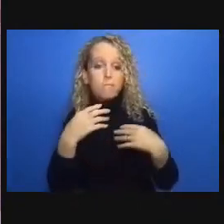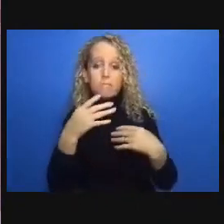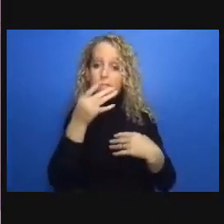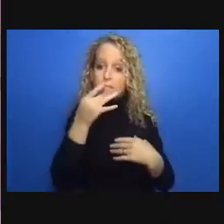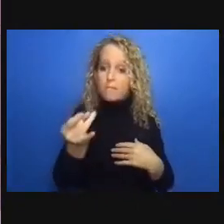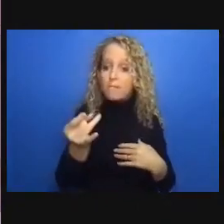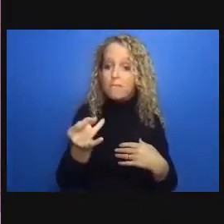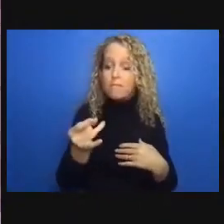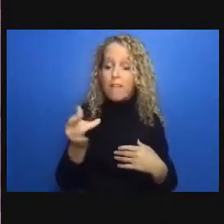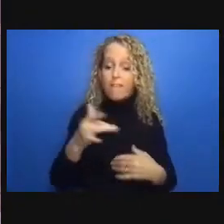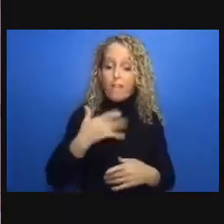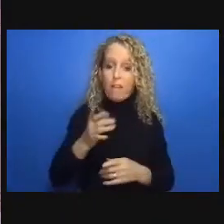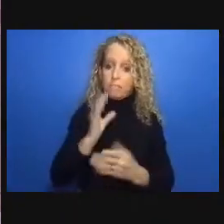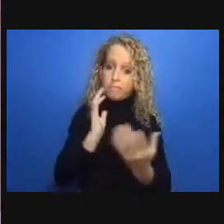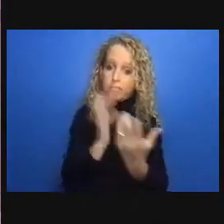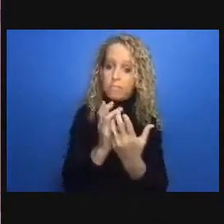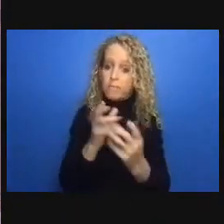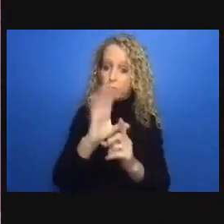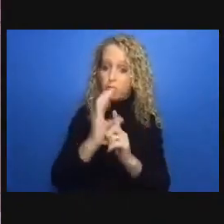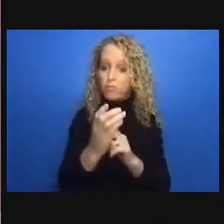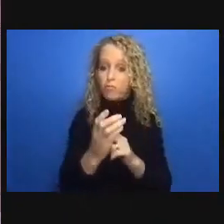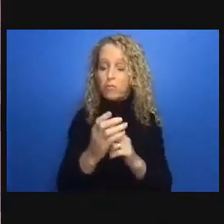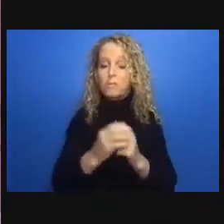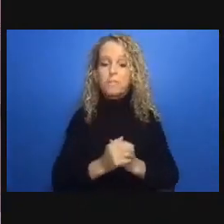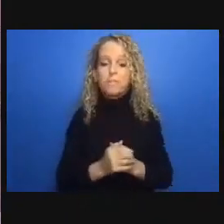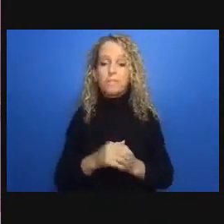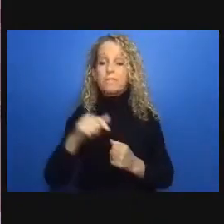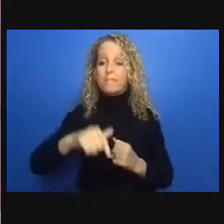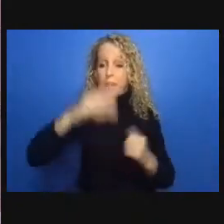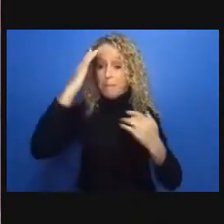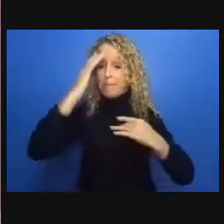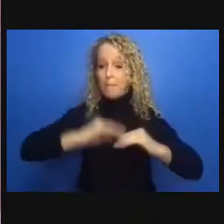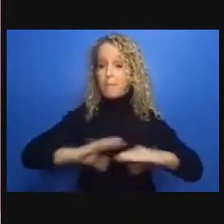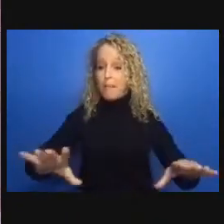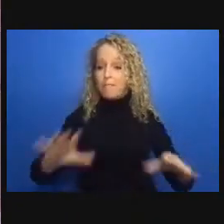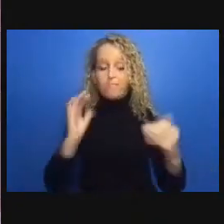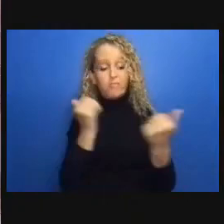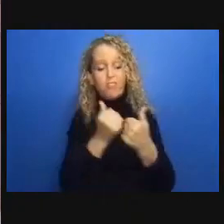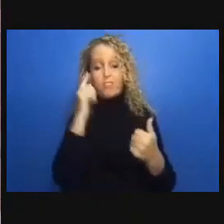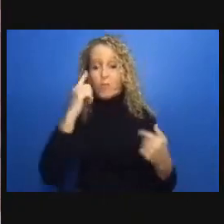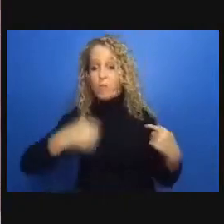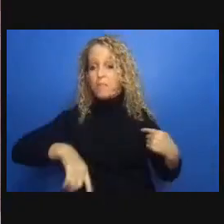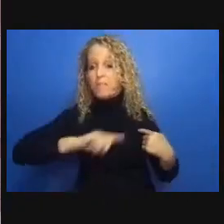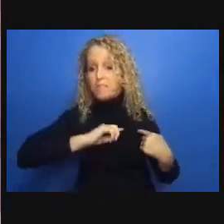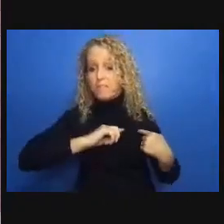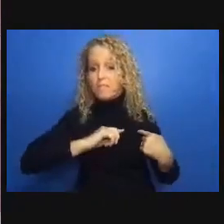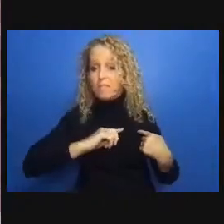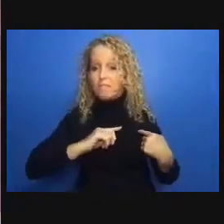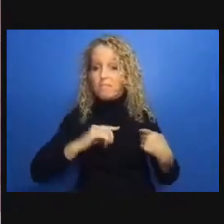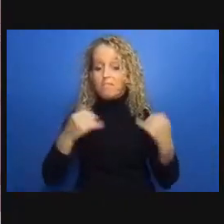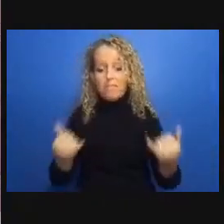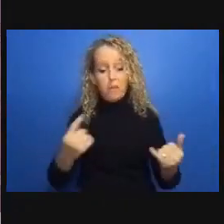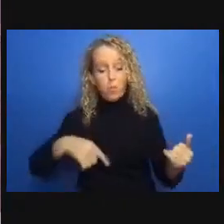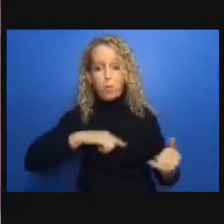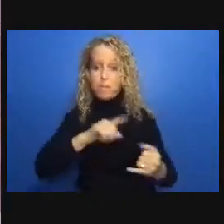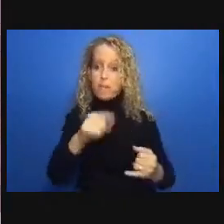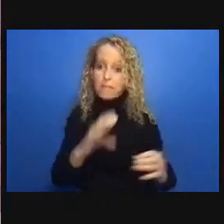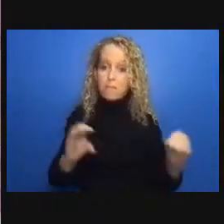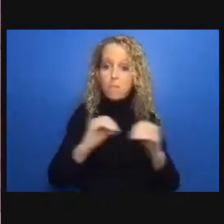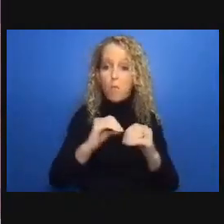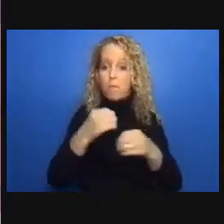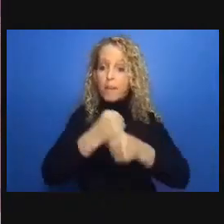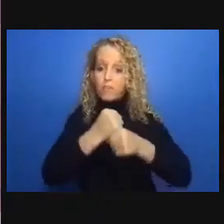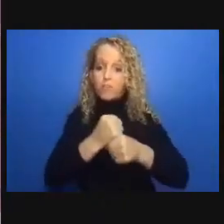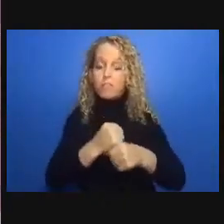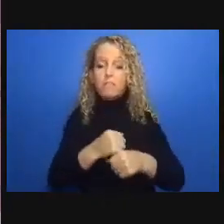culturally fulfilling? This pandemic has challenged us to get good at being more self-sufficient in food production and processing